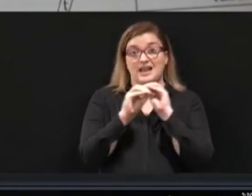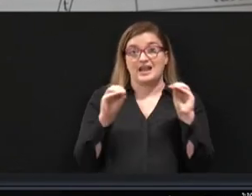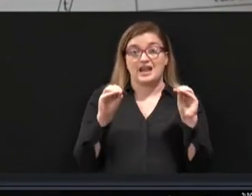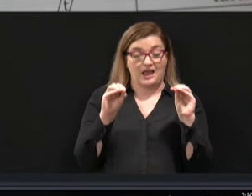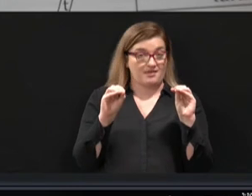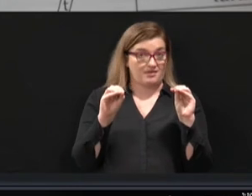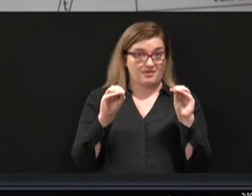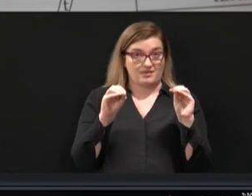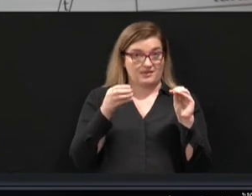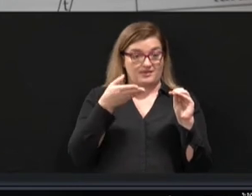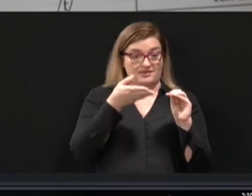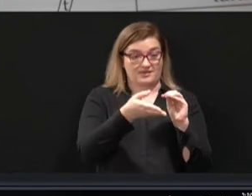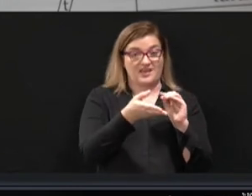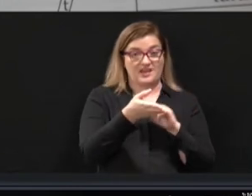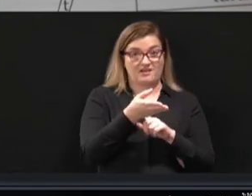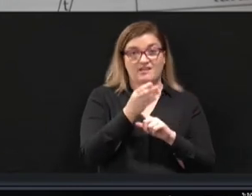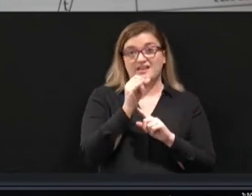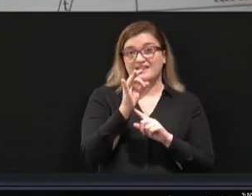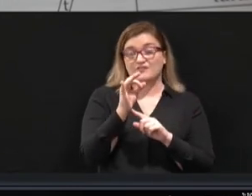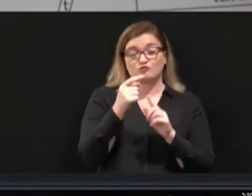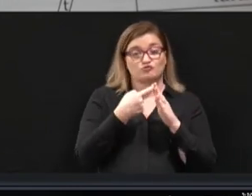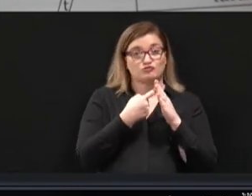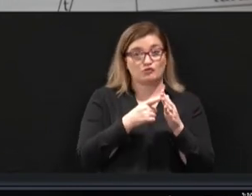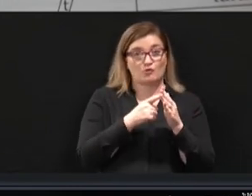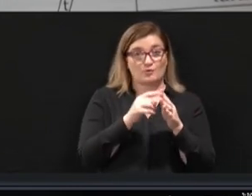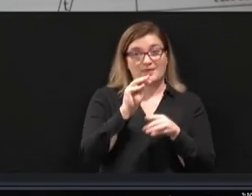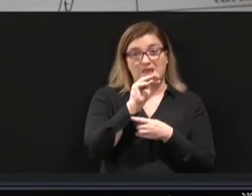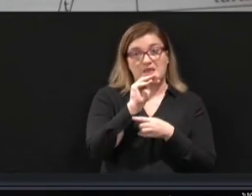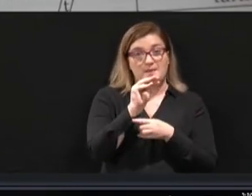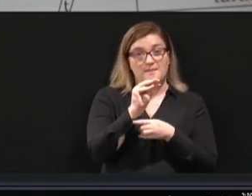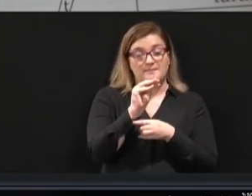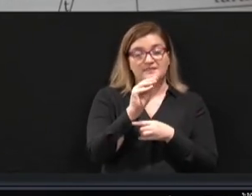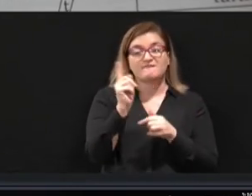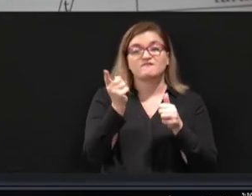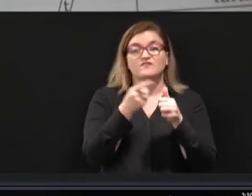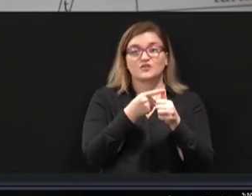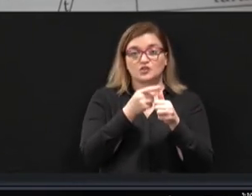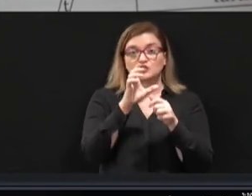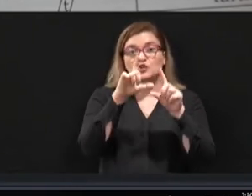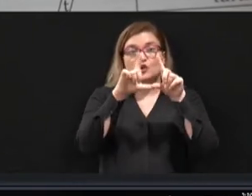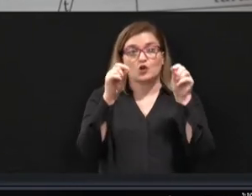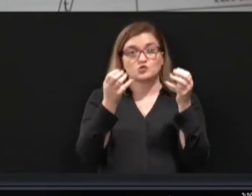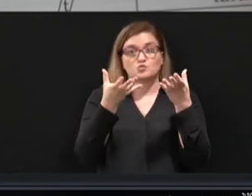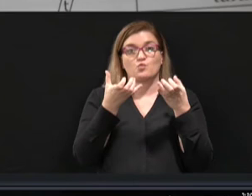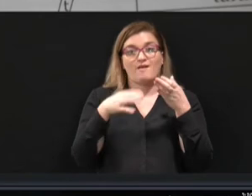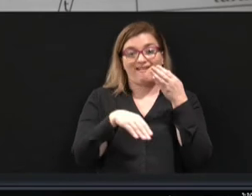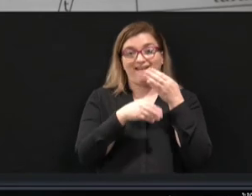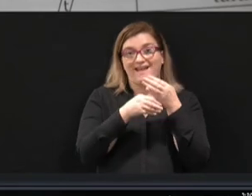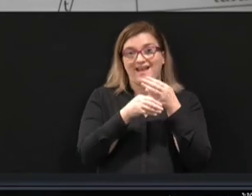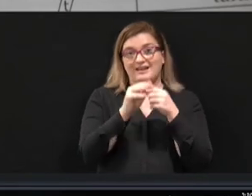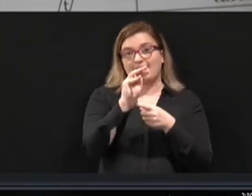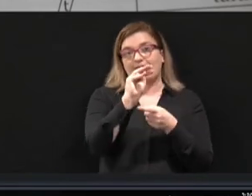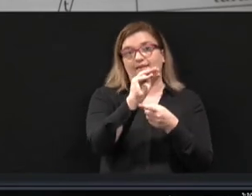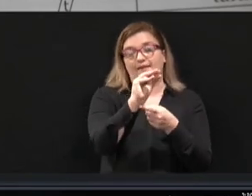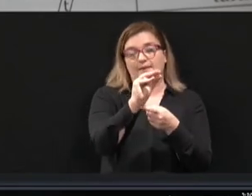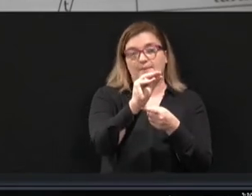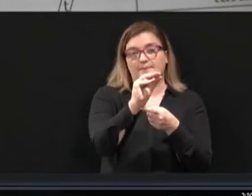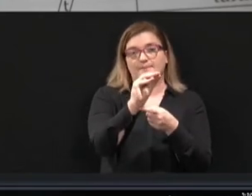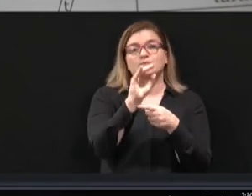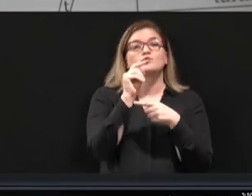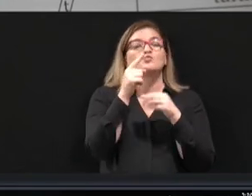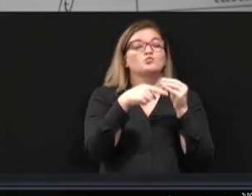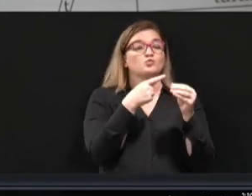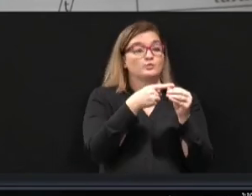you were beginning with the letter M. The first card that you would be putting in there is the letter M when you are teaching